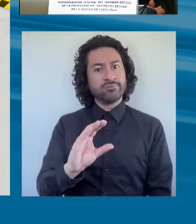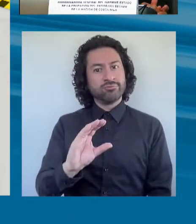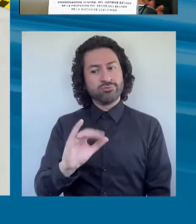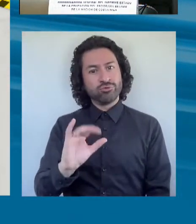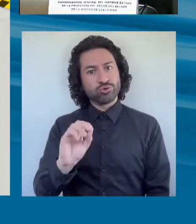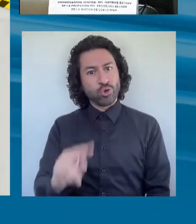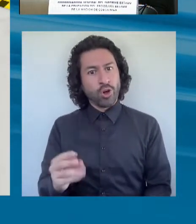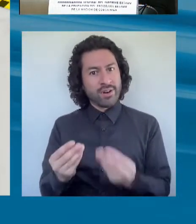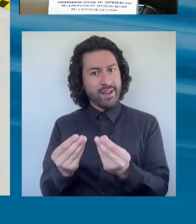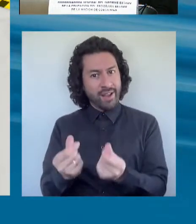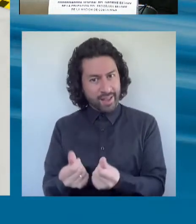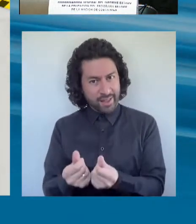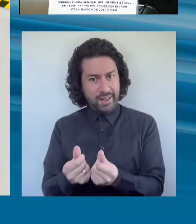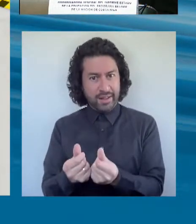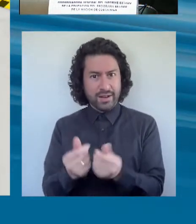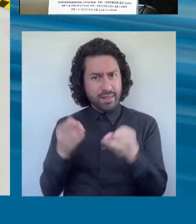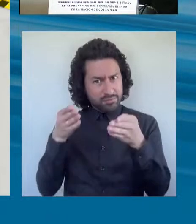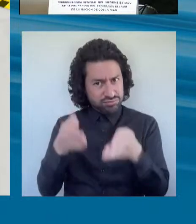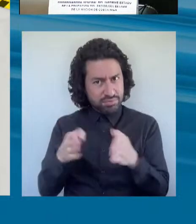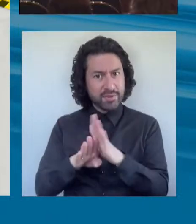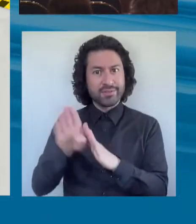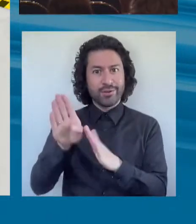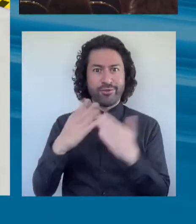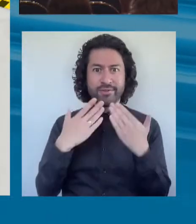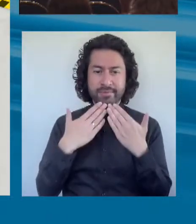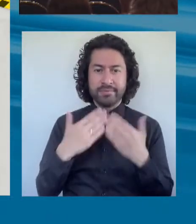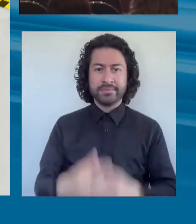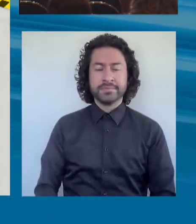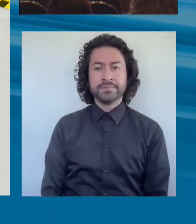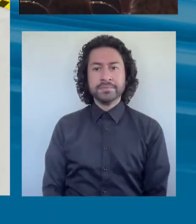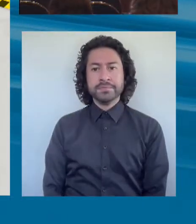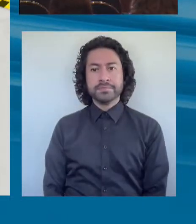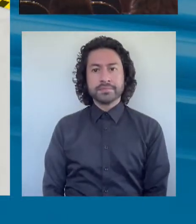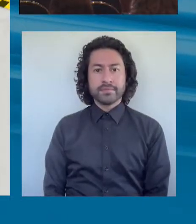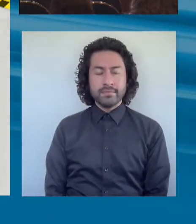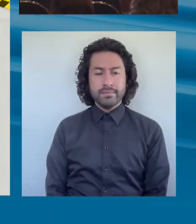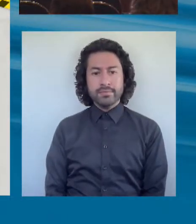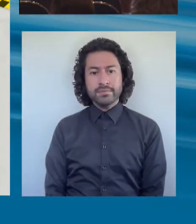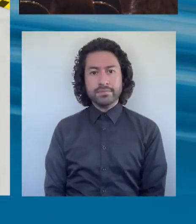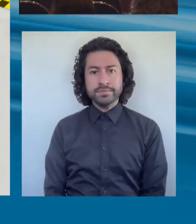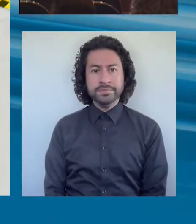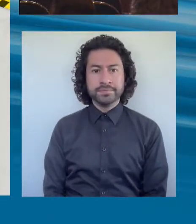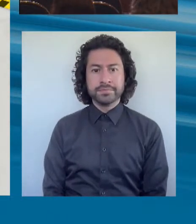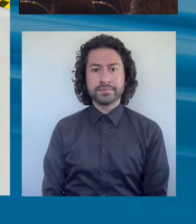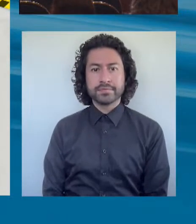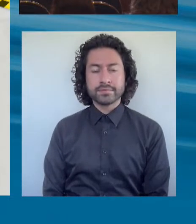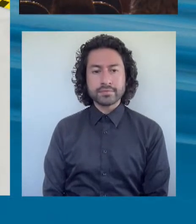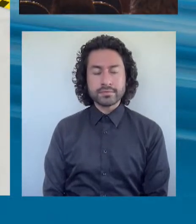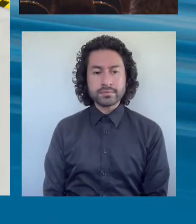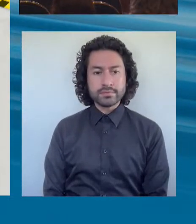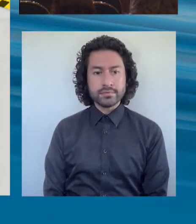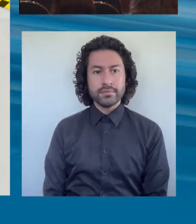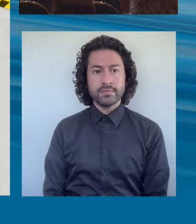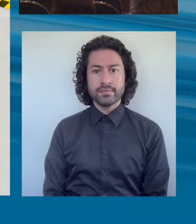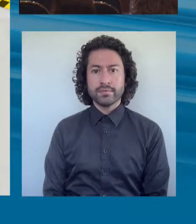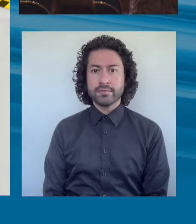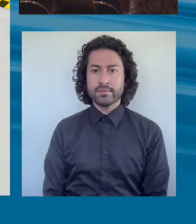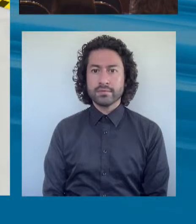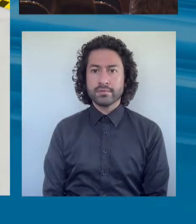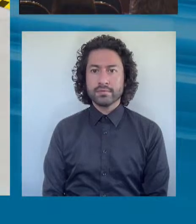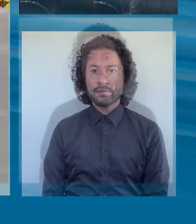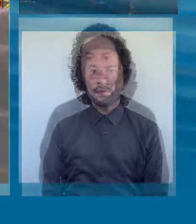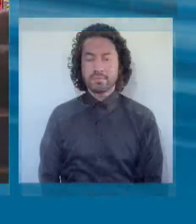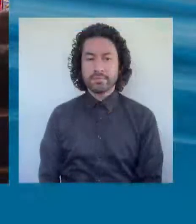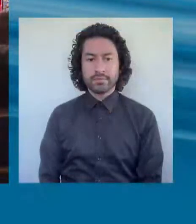to look at. And to have quality with us written with a C is not what we expect for our